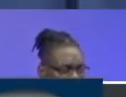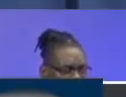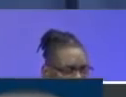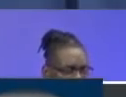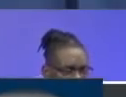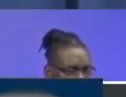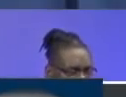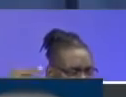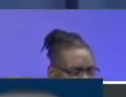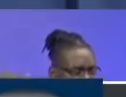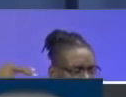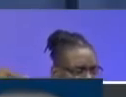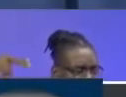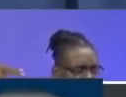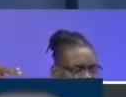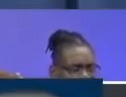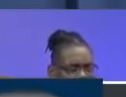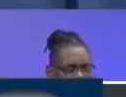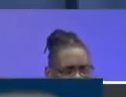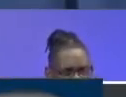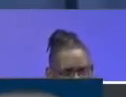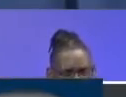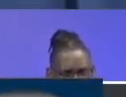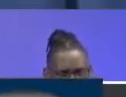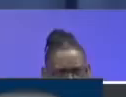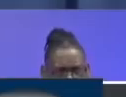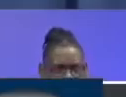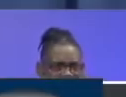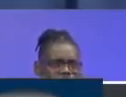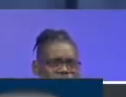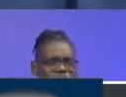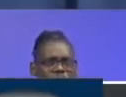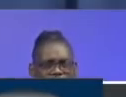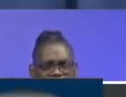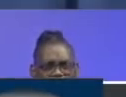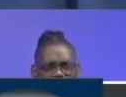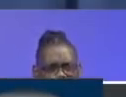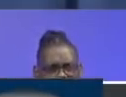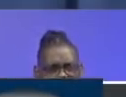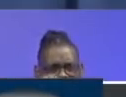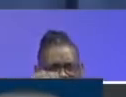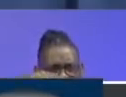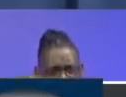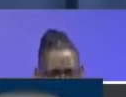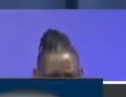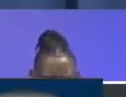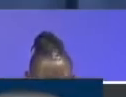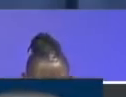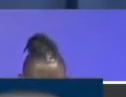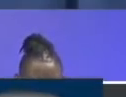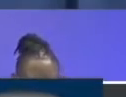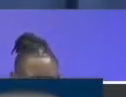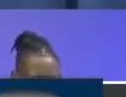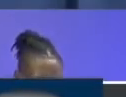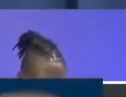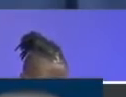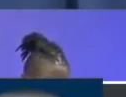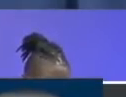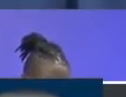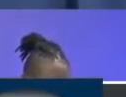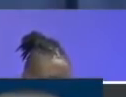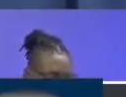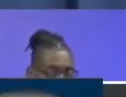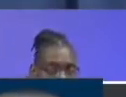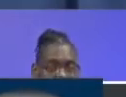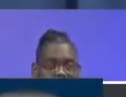was sent for genomic sequencing, and we got it turned around in a very short space of time because